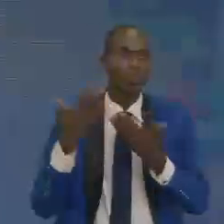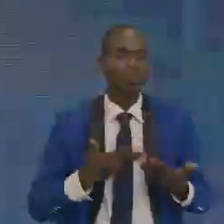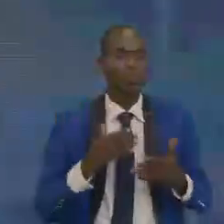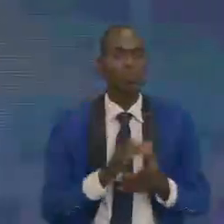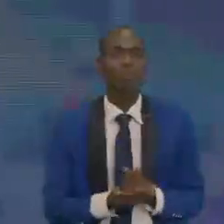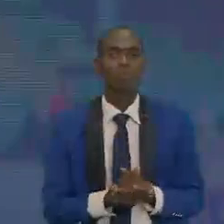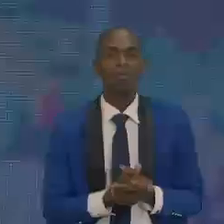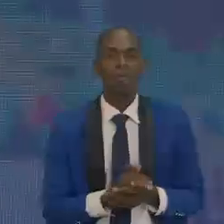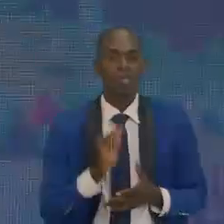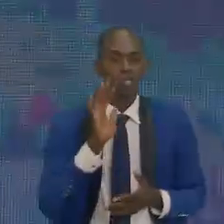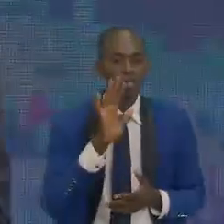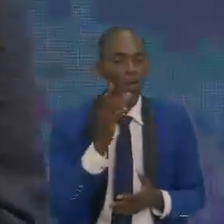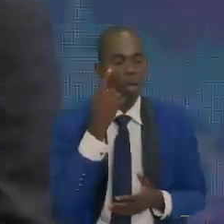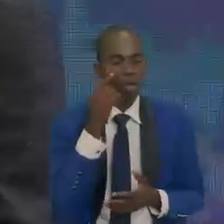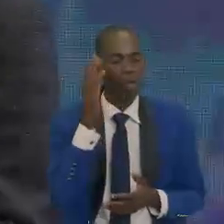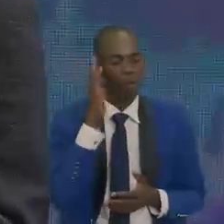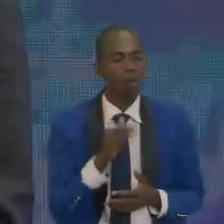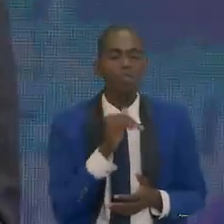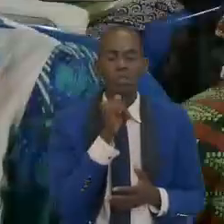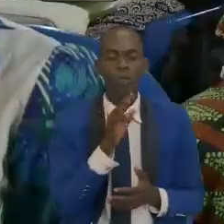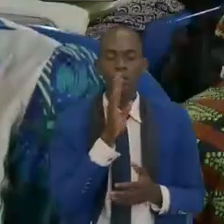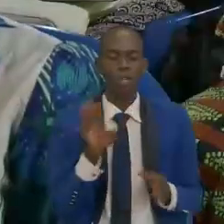Your eyes will not be closed.